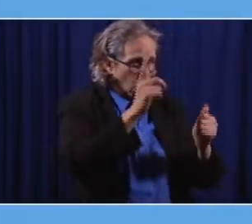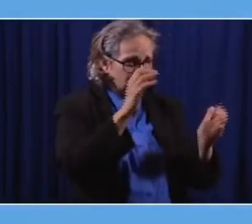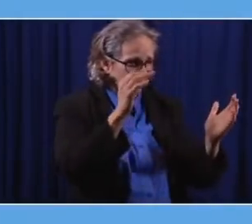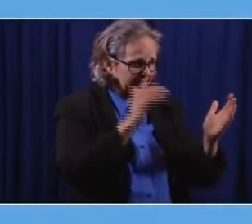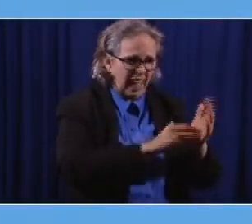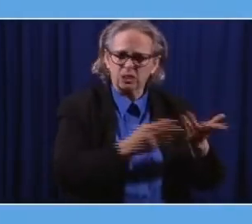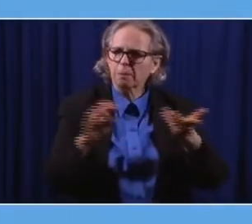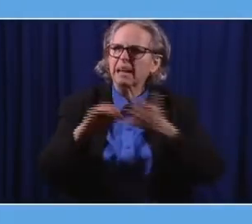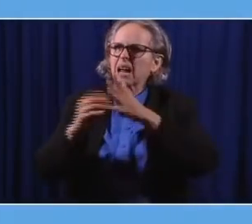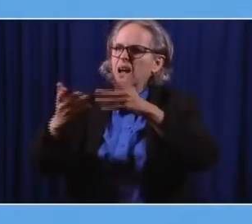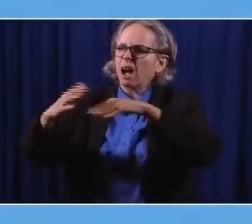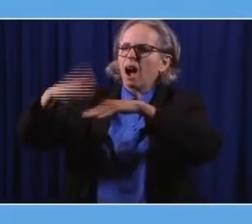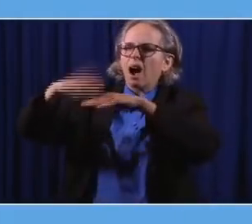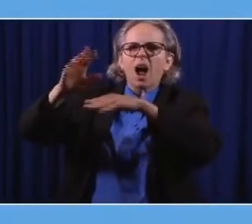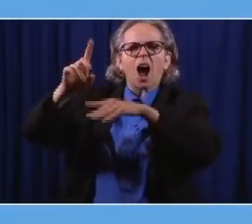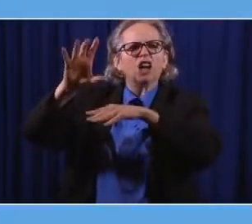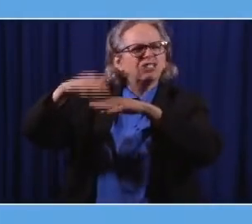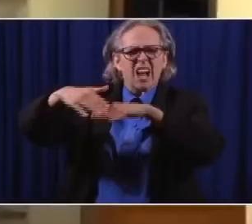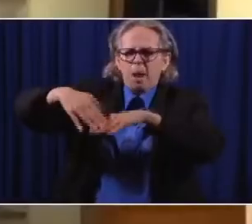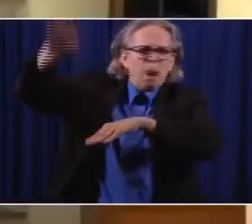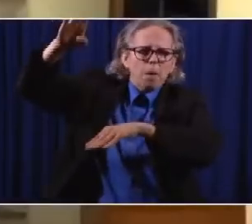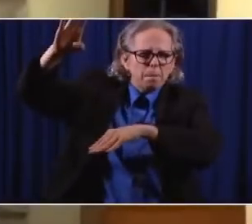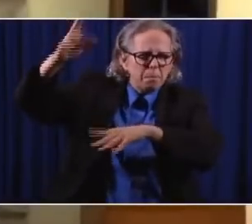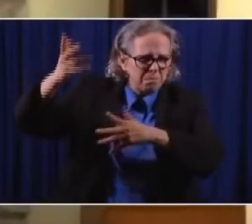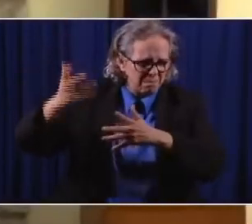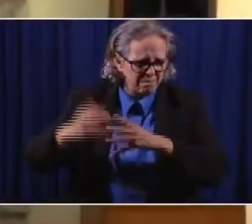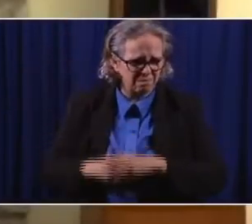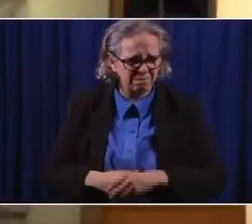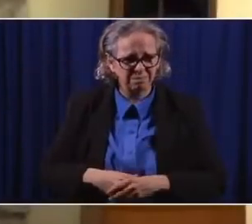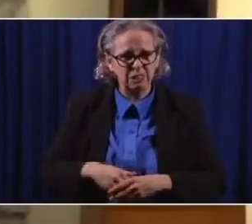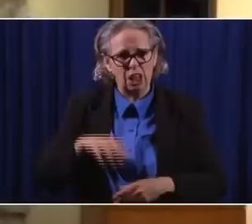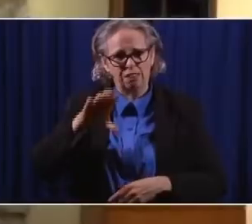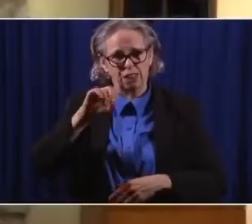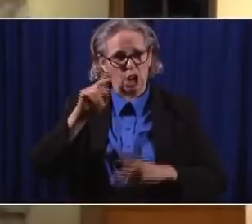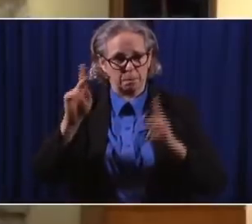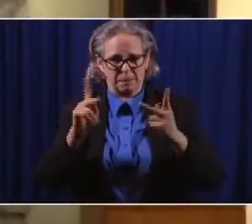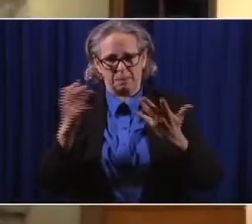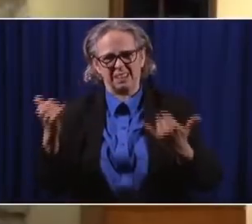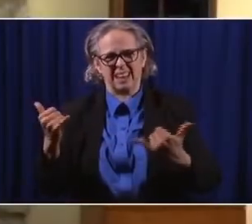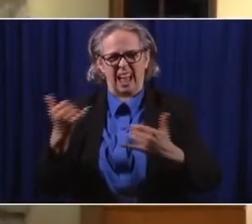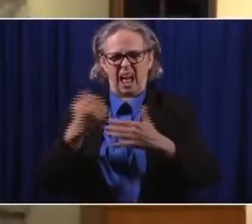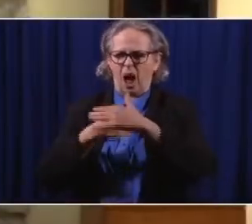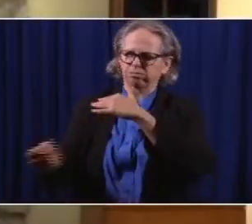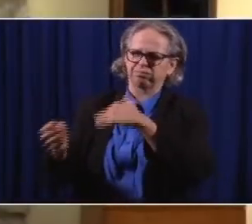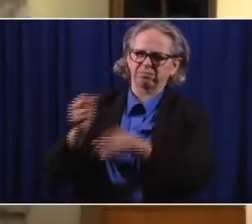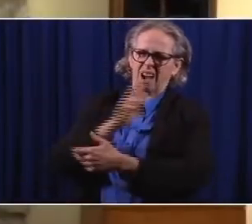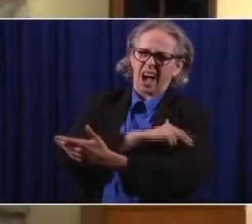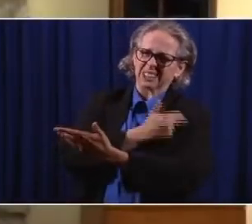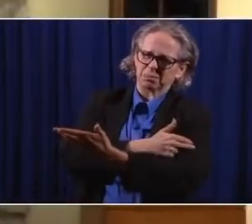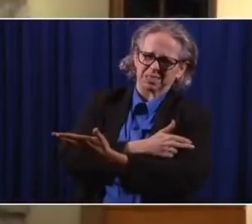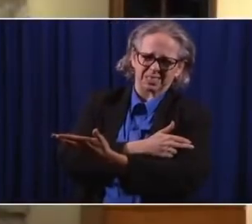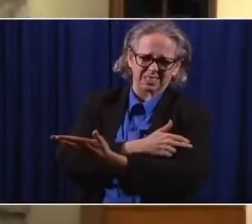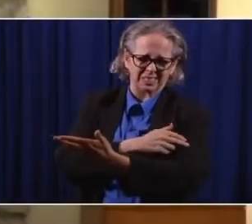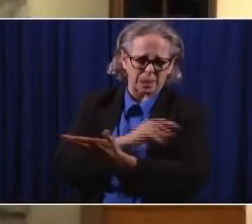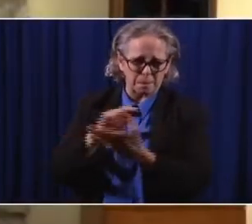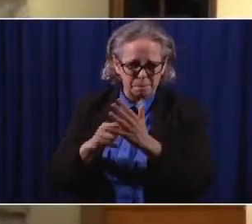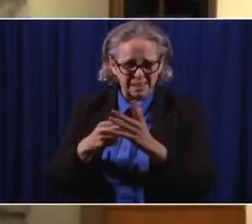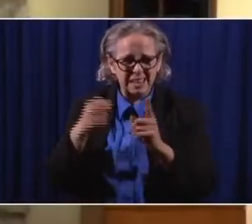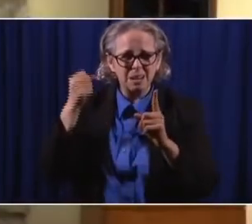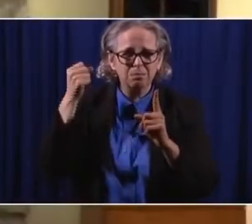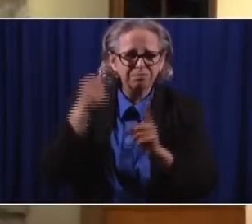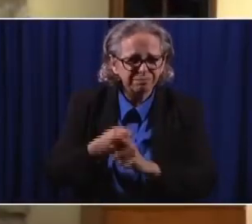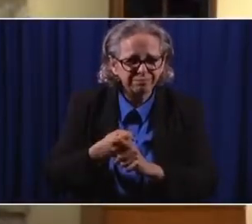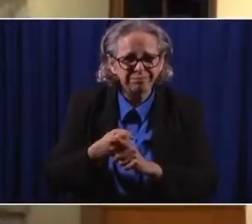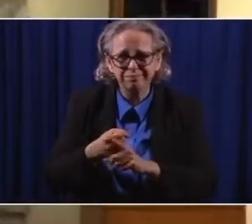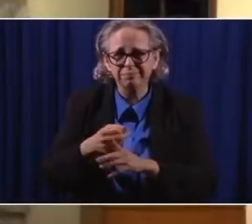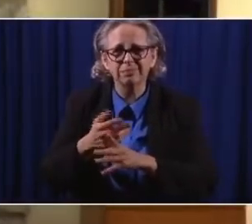that there are 30 people hospitalized for COVID. They also report that they have a number of cases from long-term care facilities, but that much